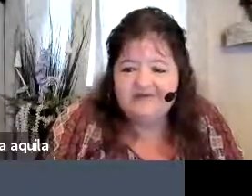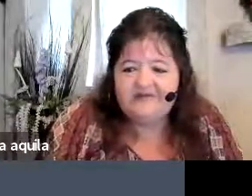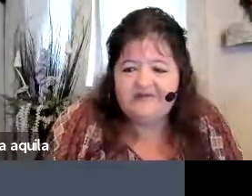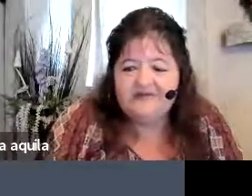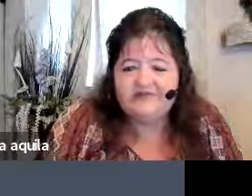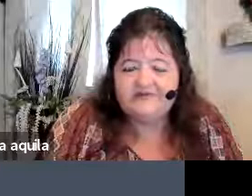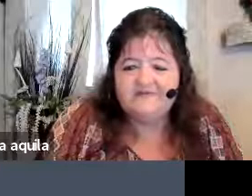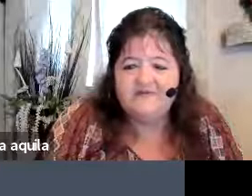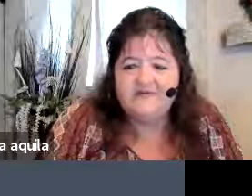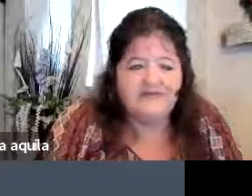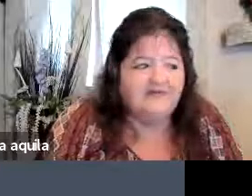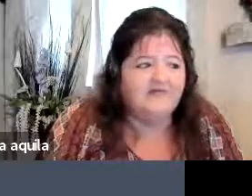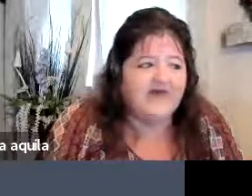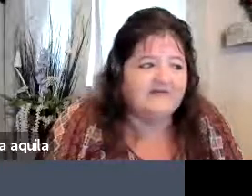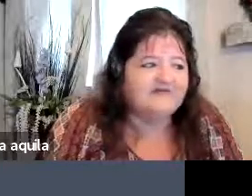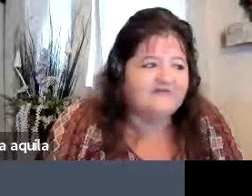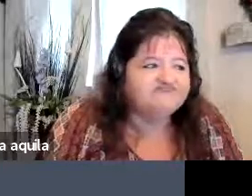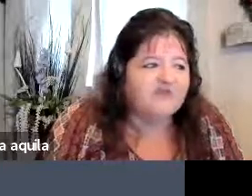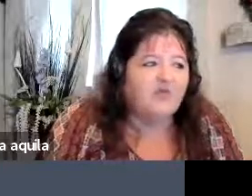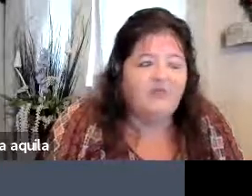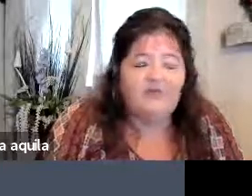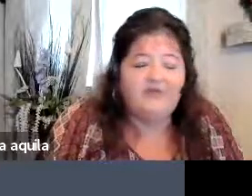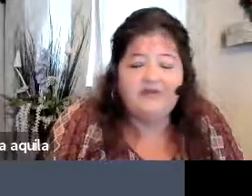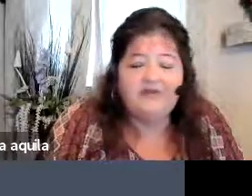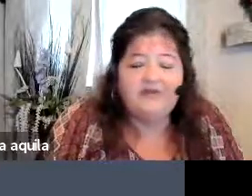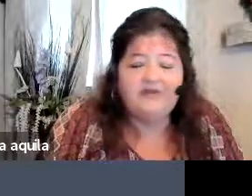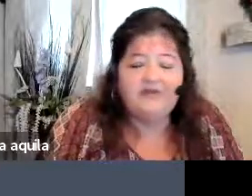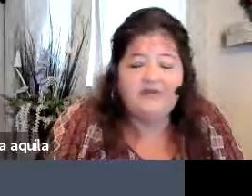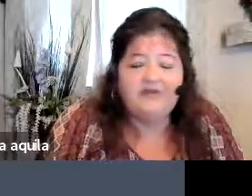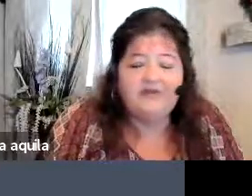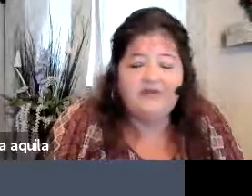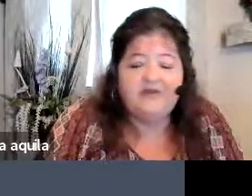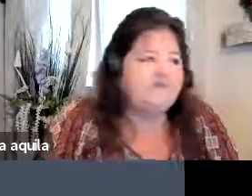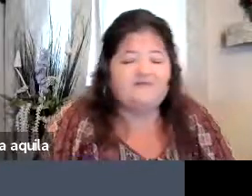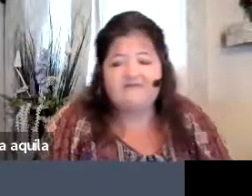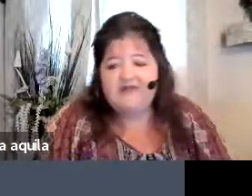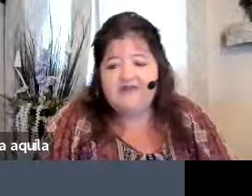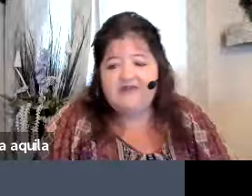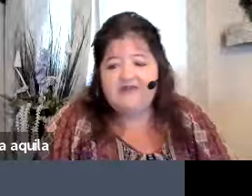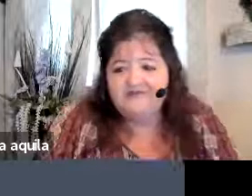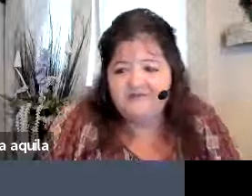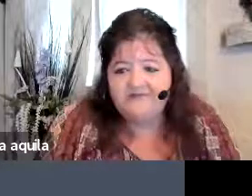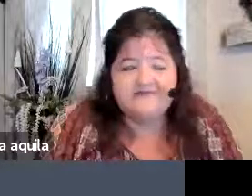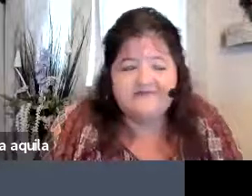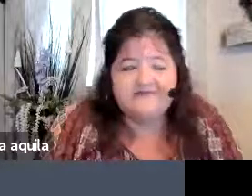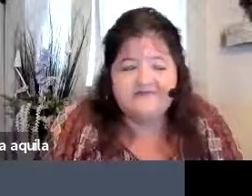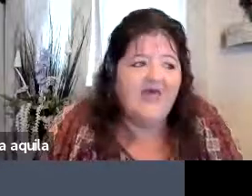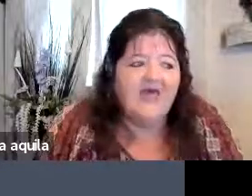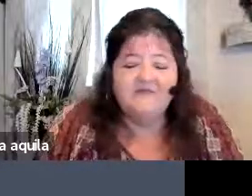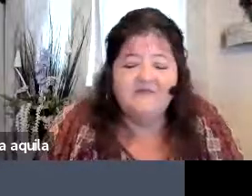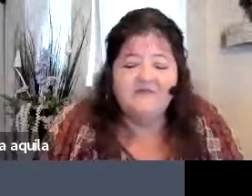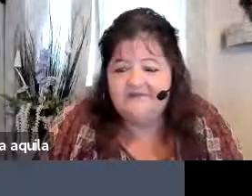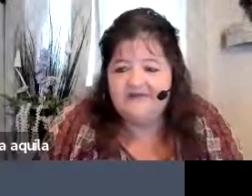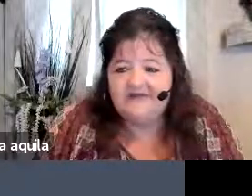The Disability Inclusive Curriculum Act will be reintroduced to the Pennsylvania House of